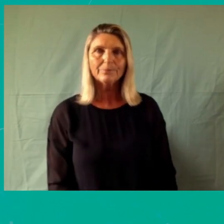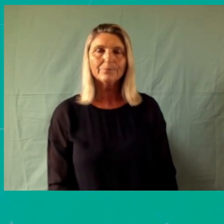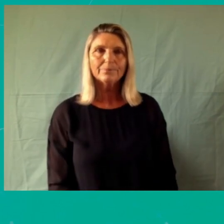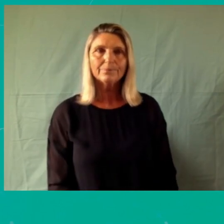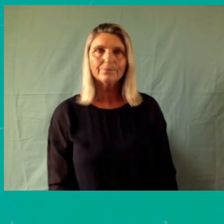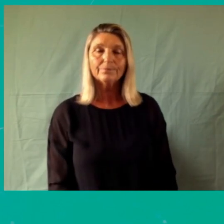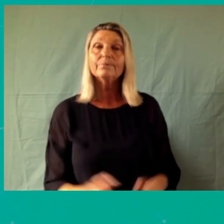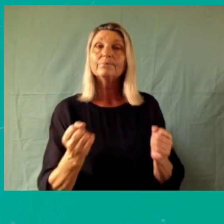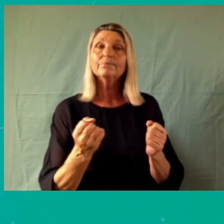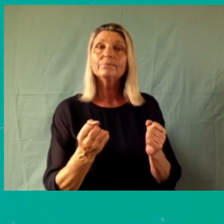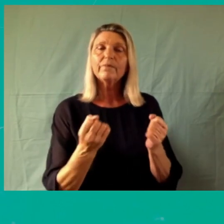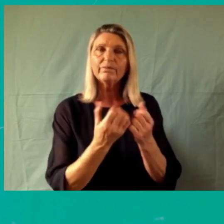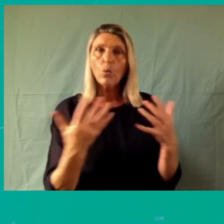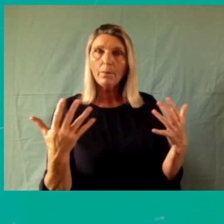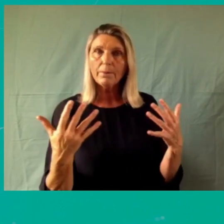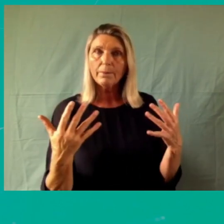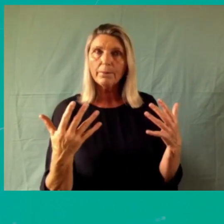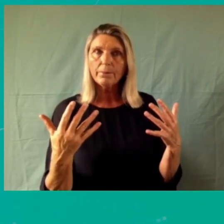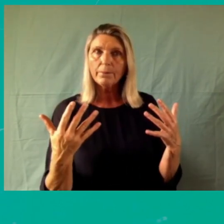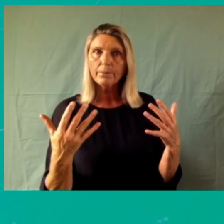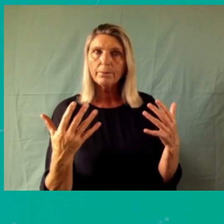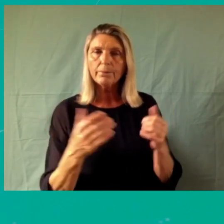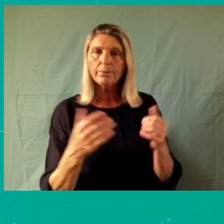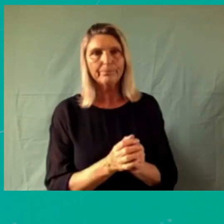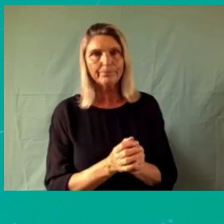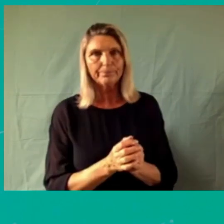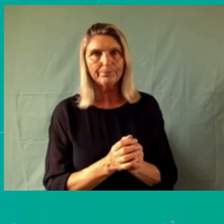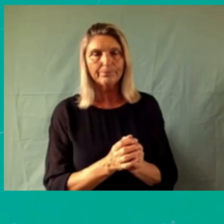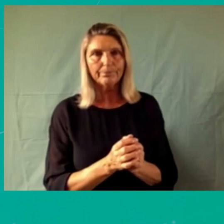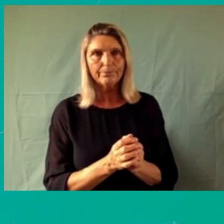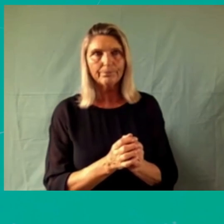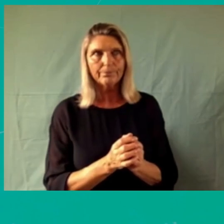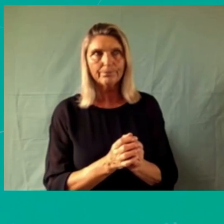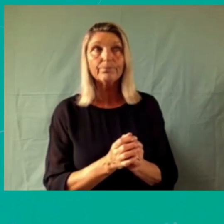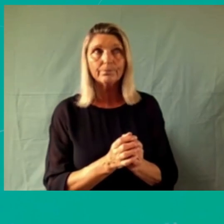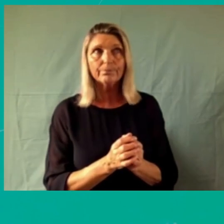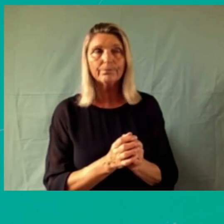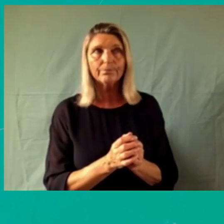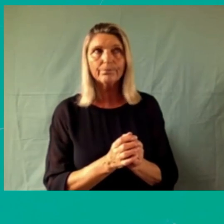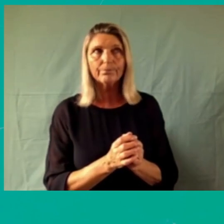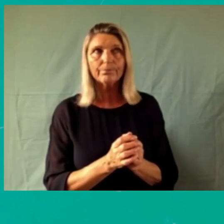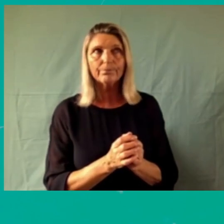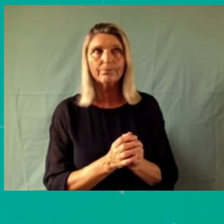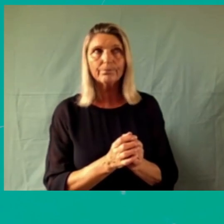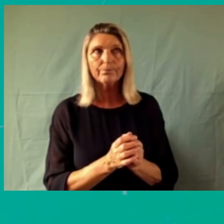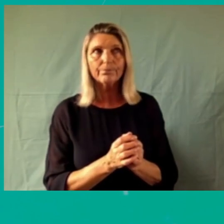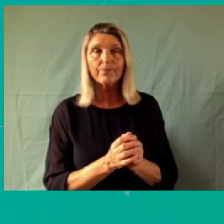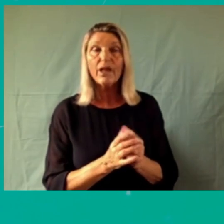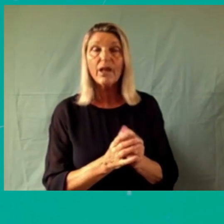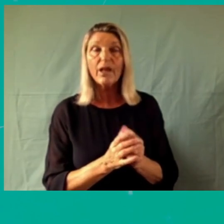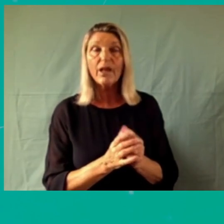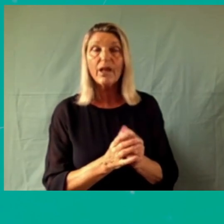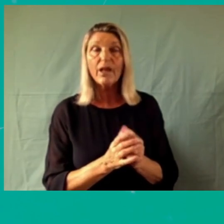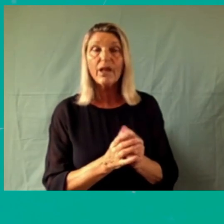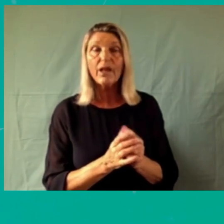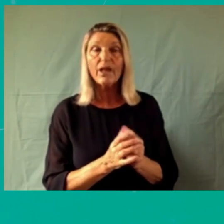already proven hard safety and prevention. For the resourcing of the National Safeguarding Adult